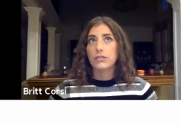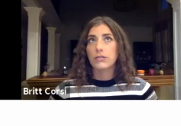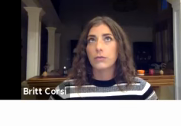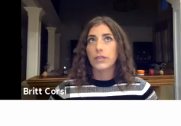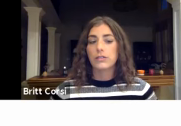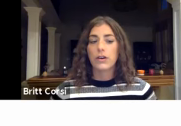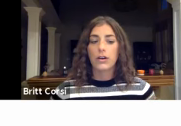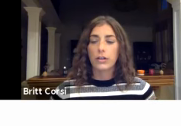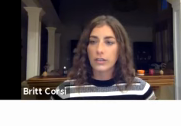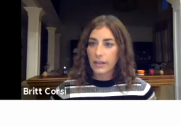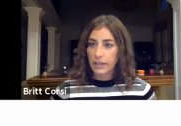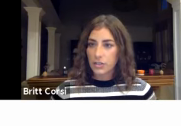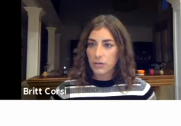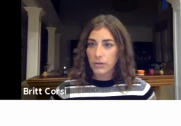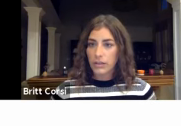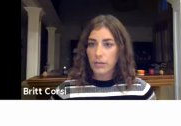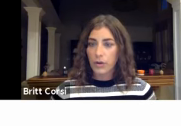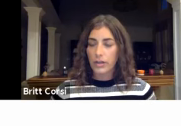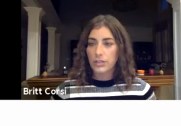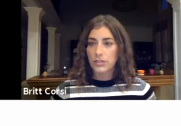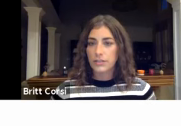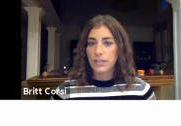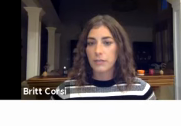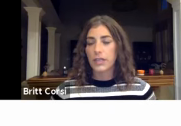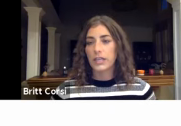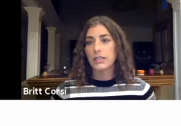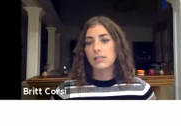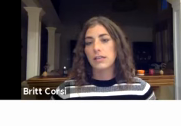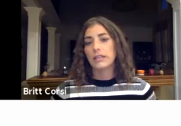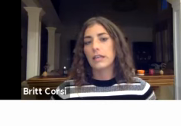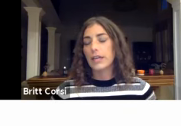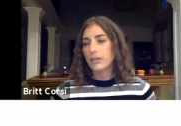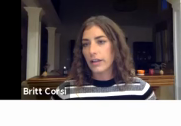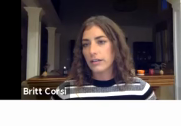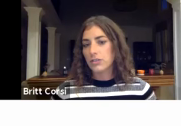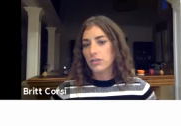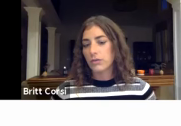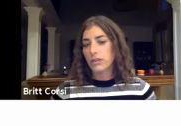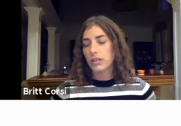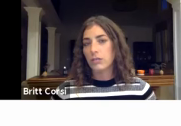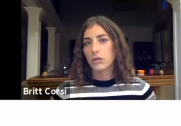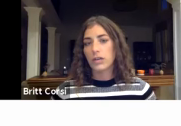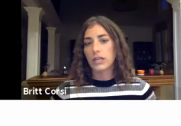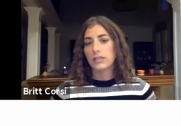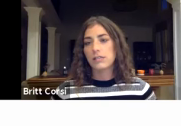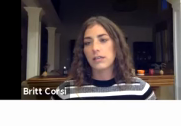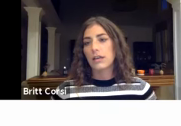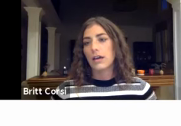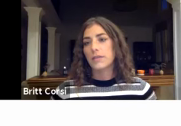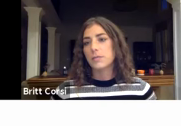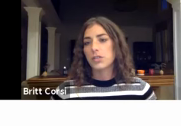And we saw early validation within the product and service companies, later validation within